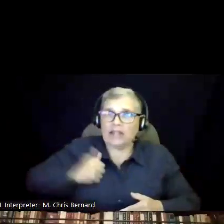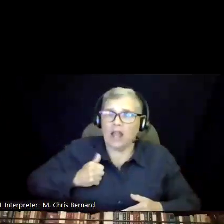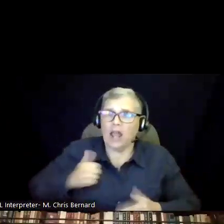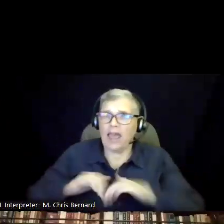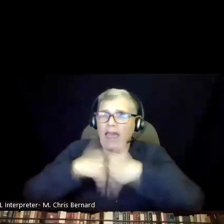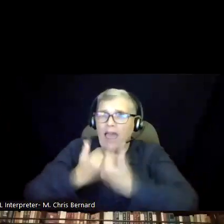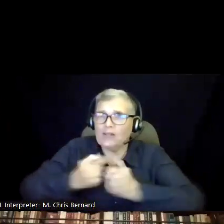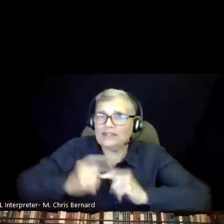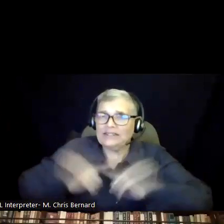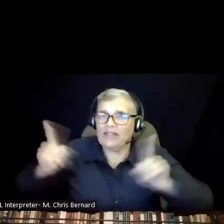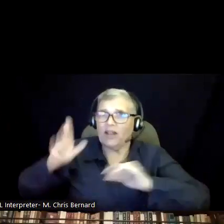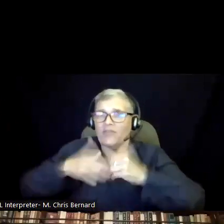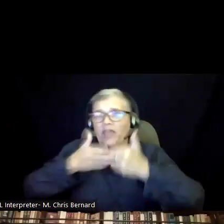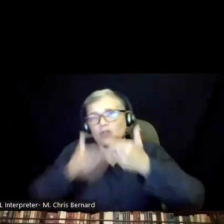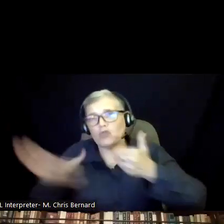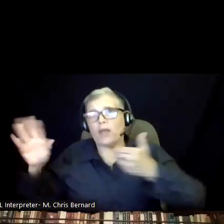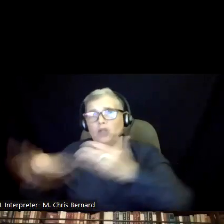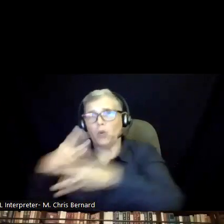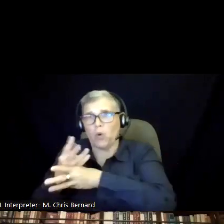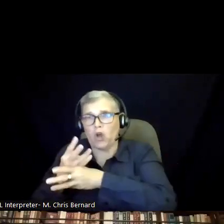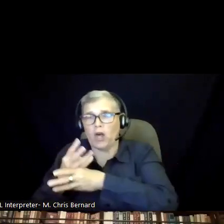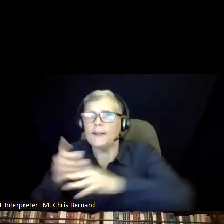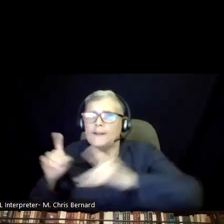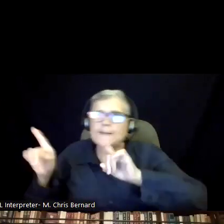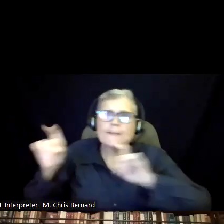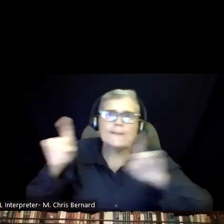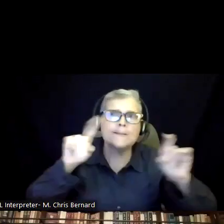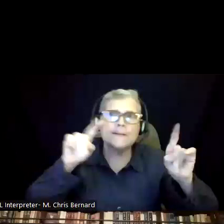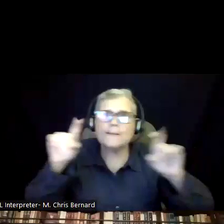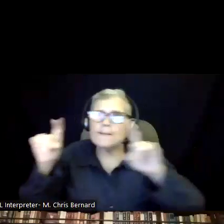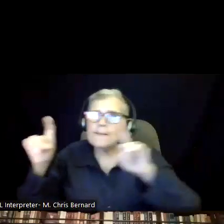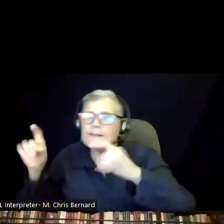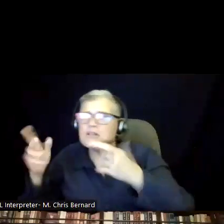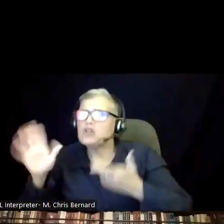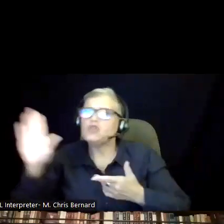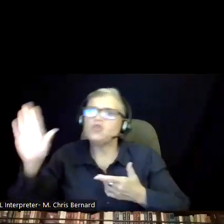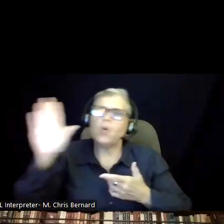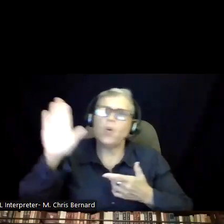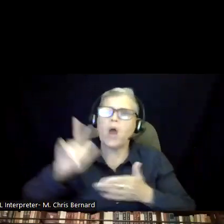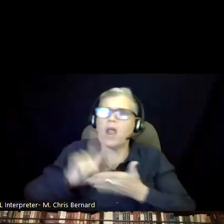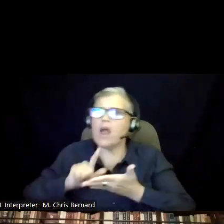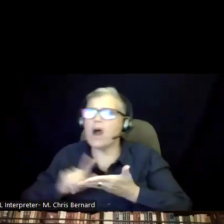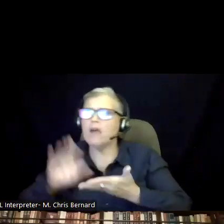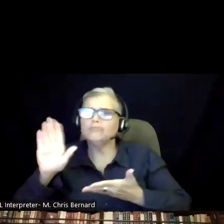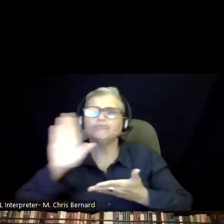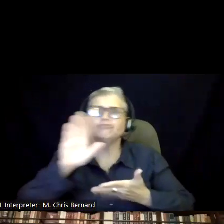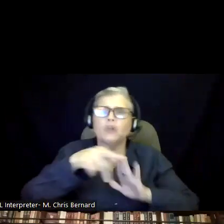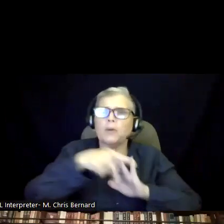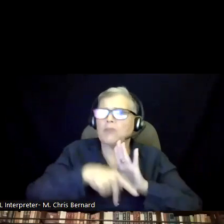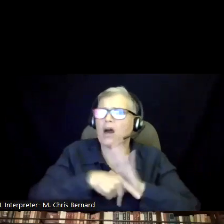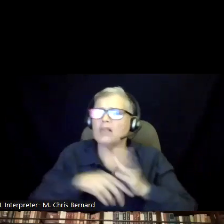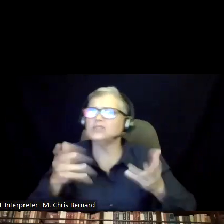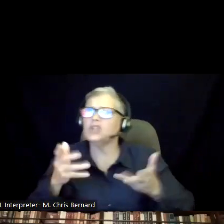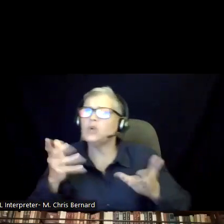they started talking to people about the different laws and policies that underpin our